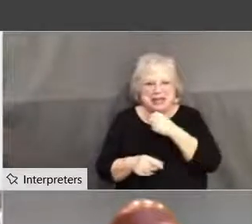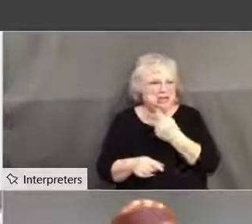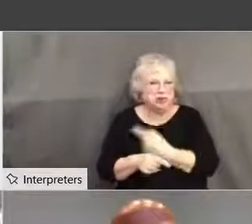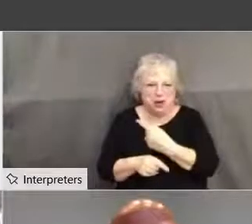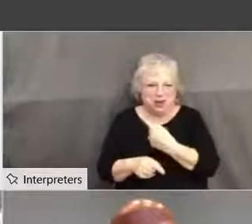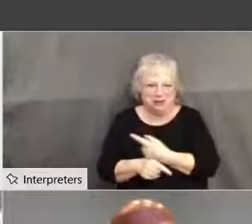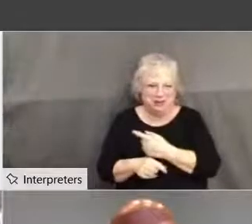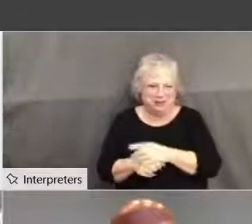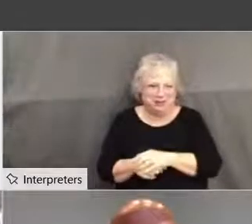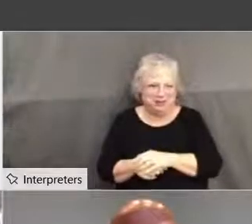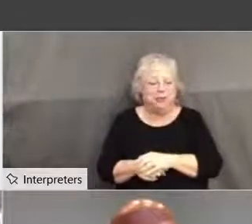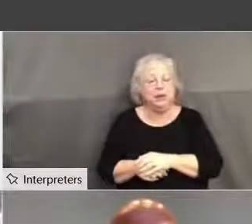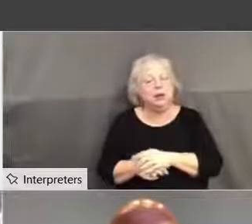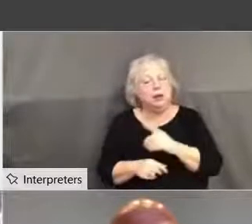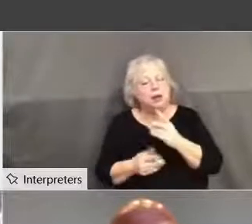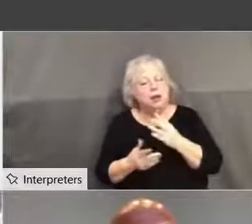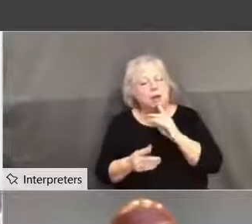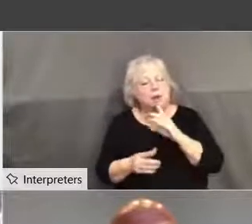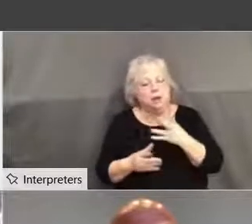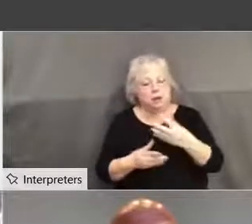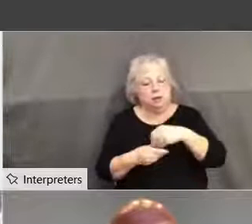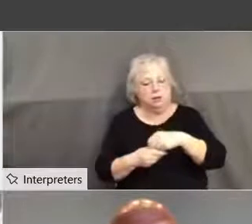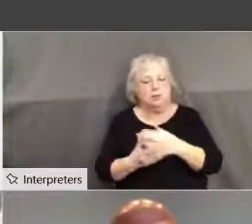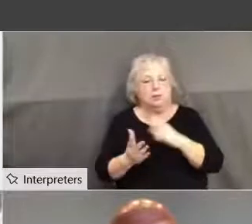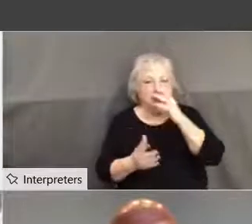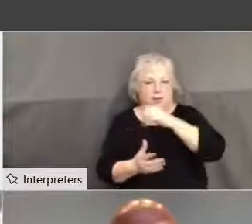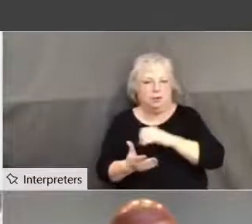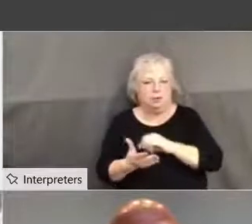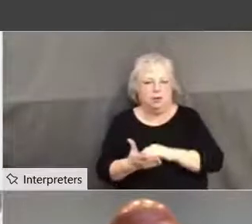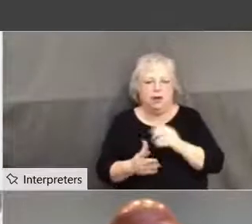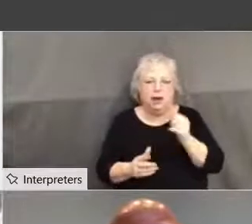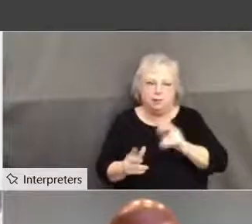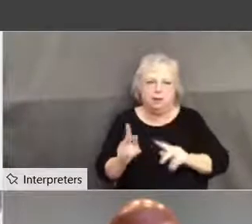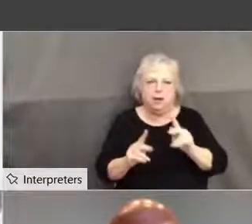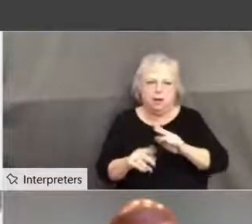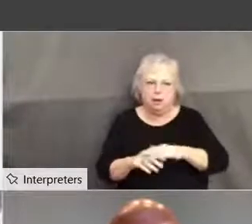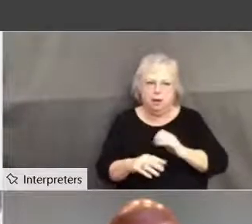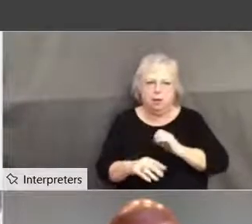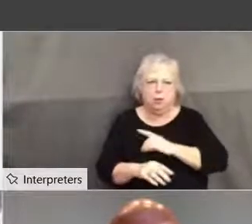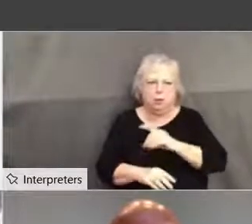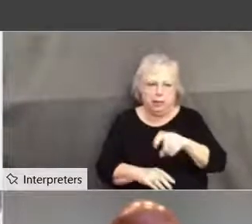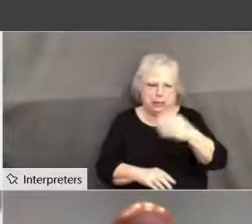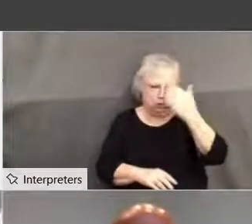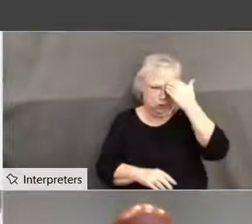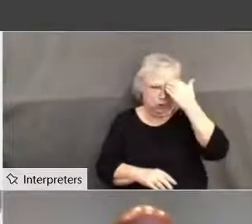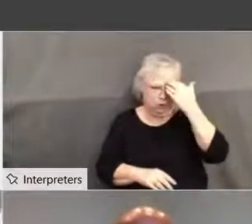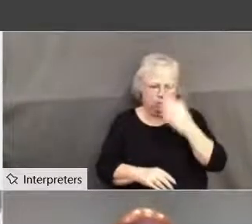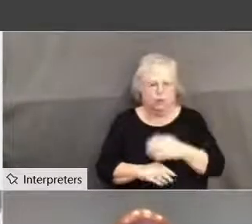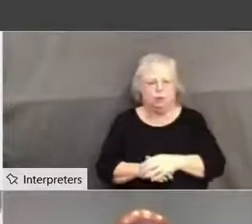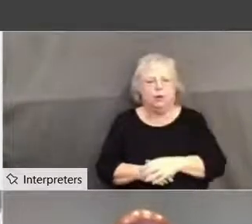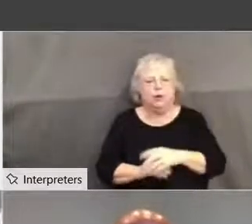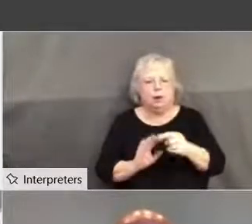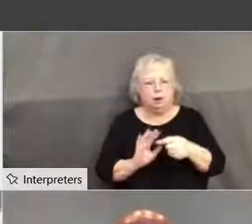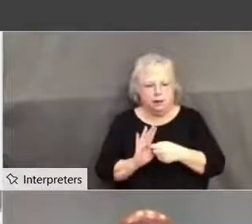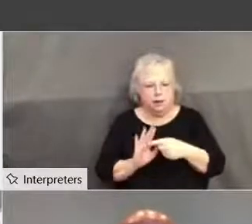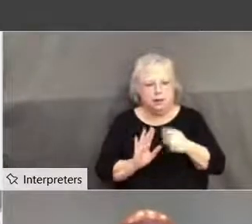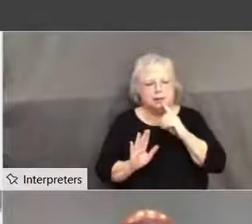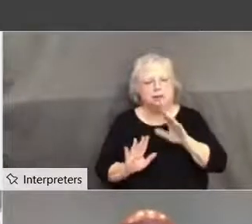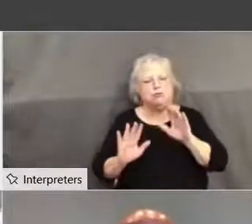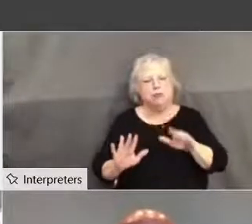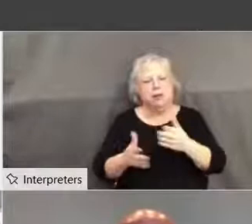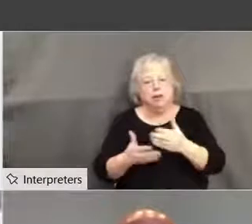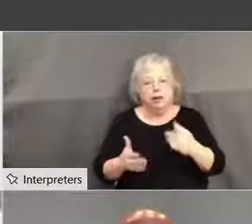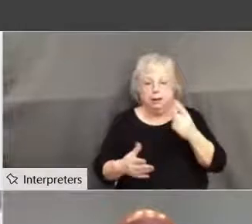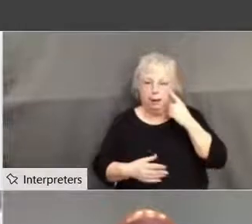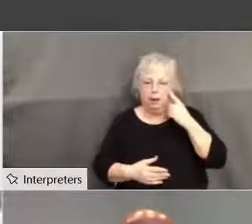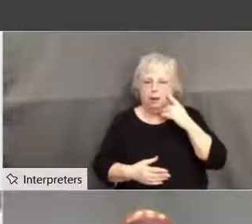There are some assumptions in here I think that everybody on the board needs to know. It is a great thing to think that we're